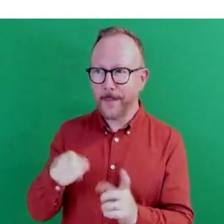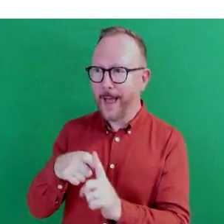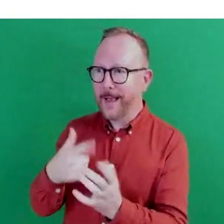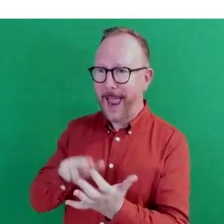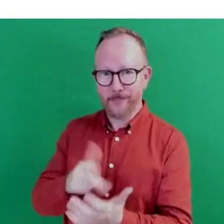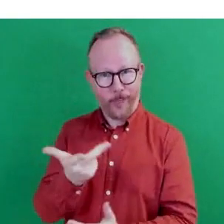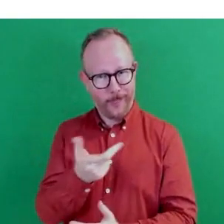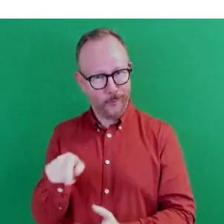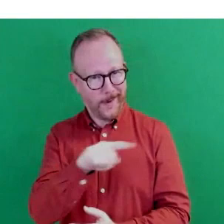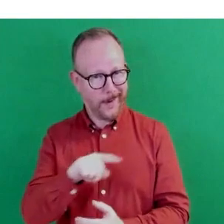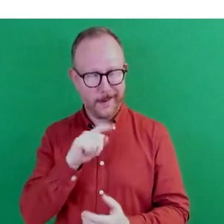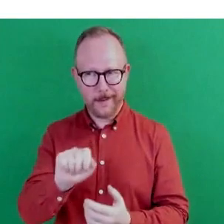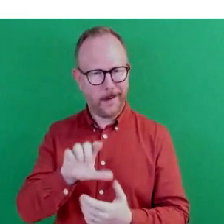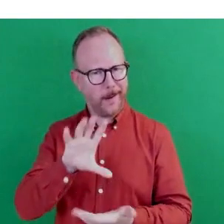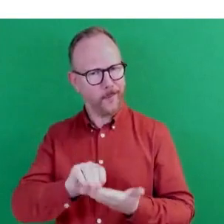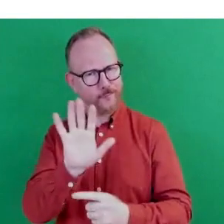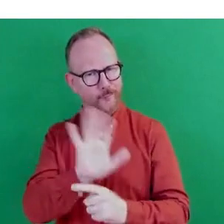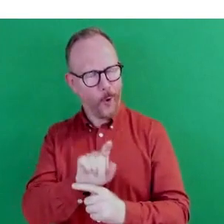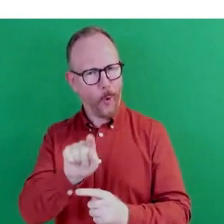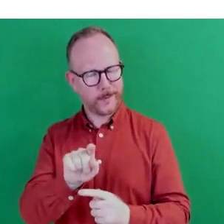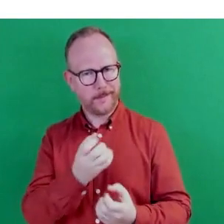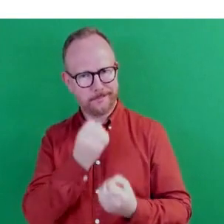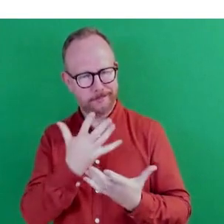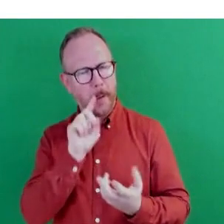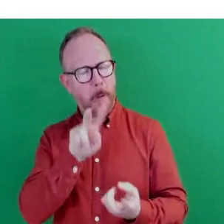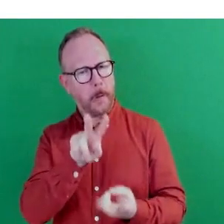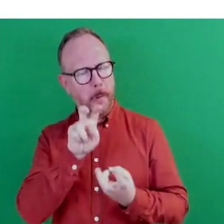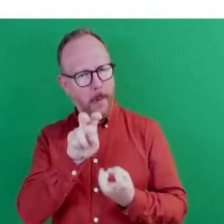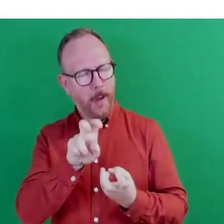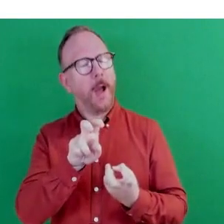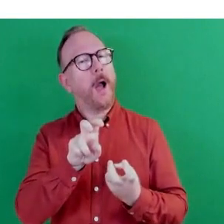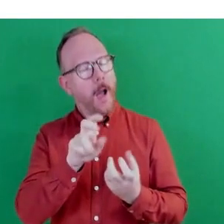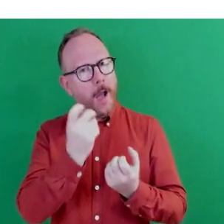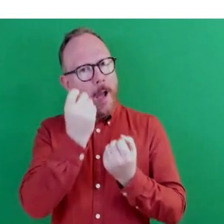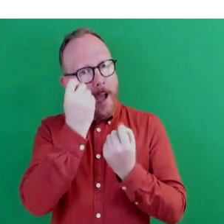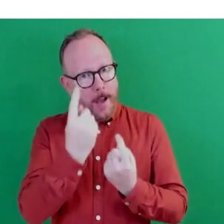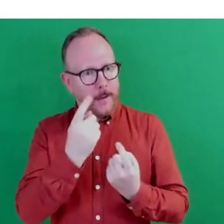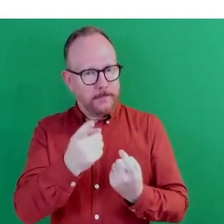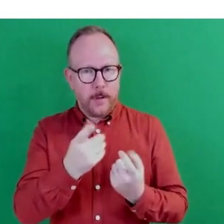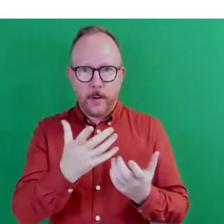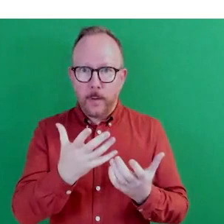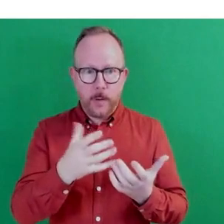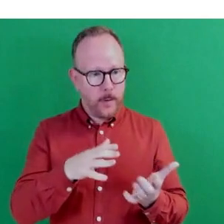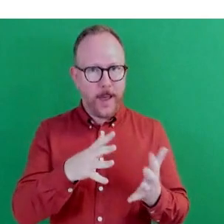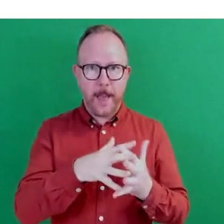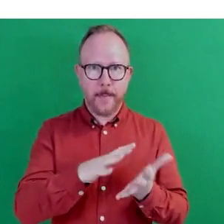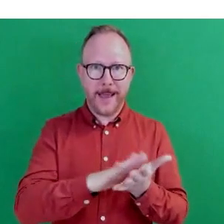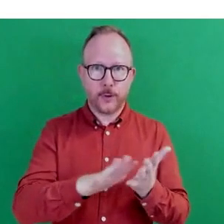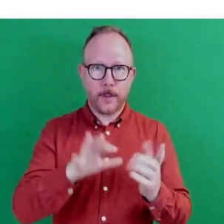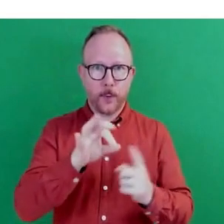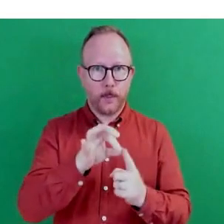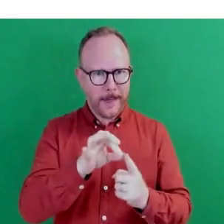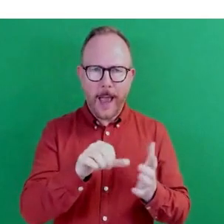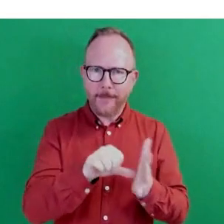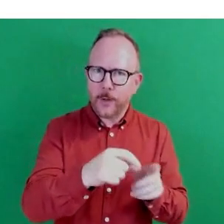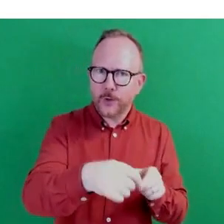it gives a real insight, I suppose, into some of the challenges of the MHWP role, but also some of what